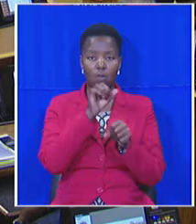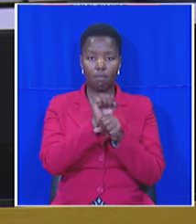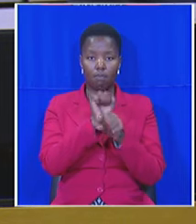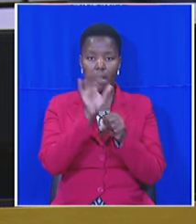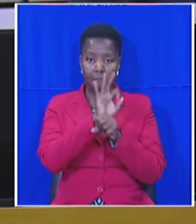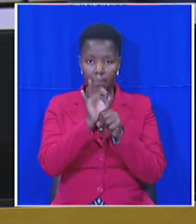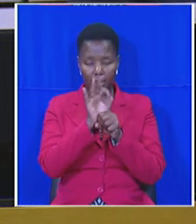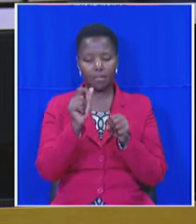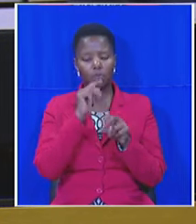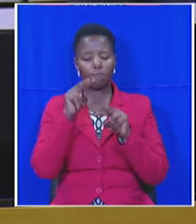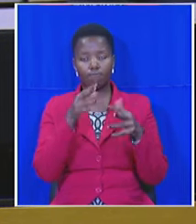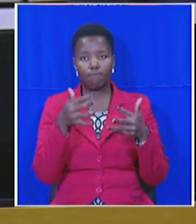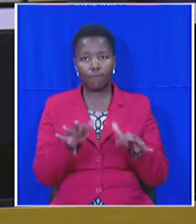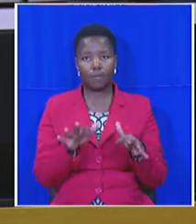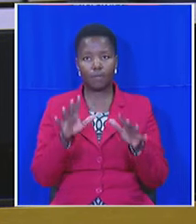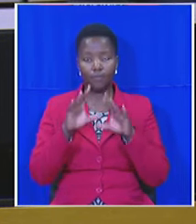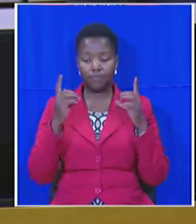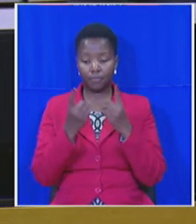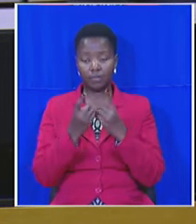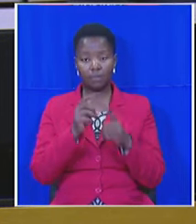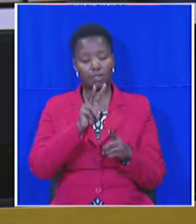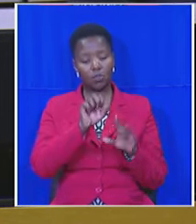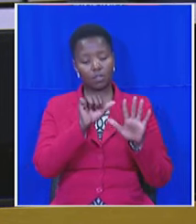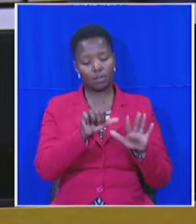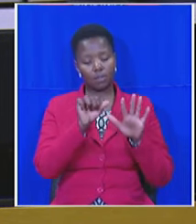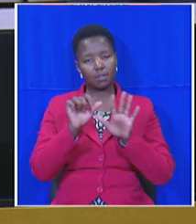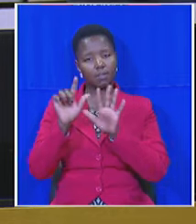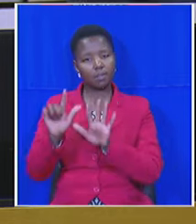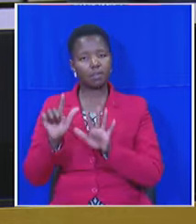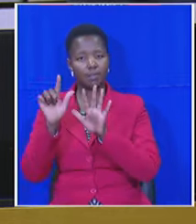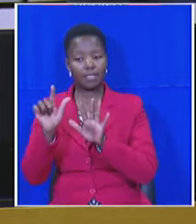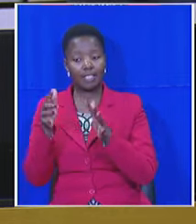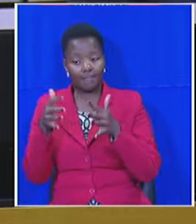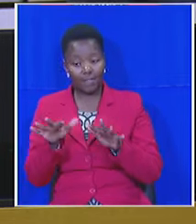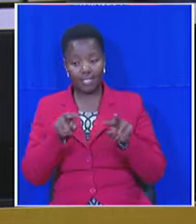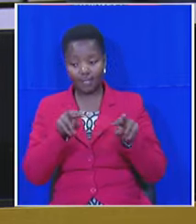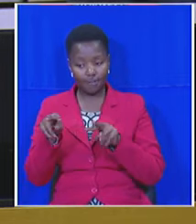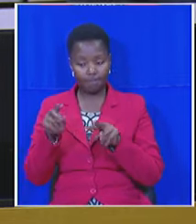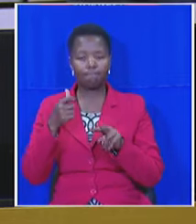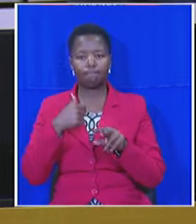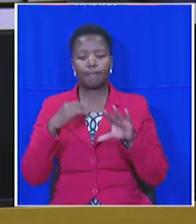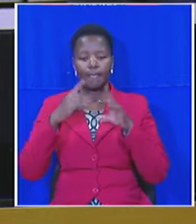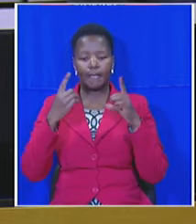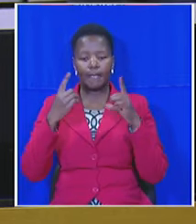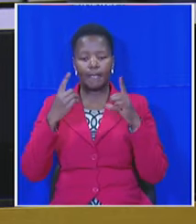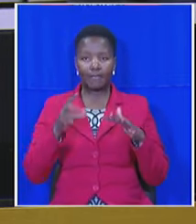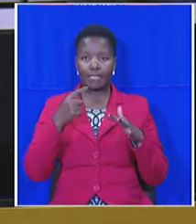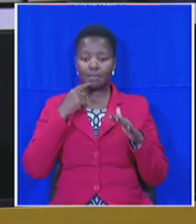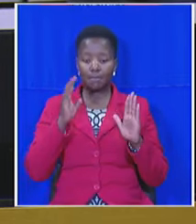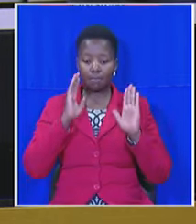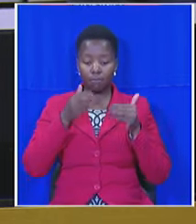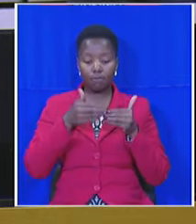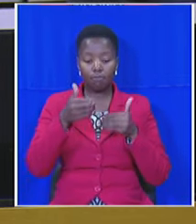to the Department's policy priorities for 2016-17, the Department has indicated that its focus over the medium term will